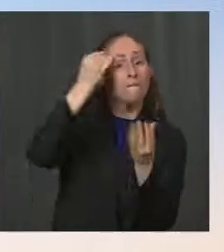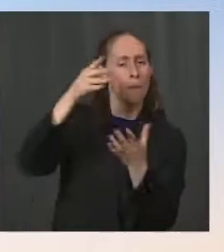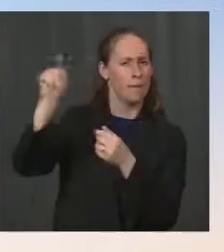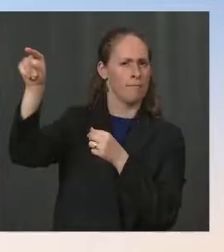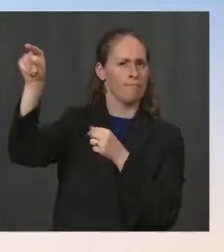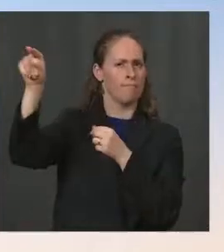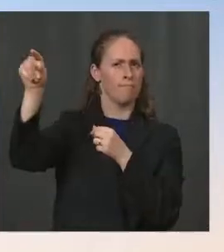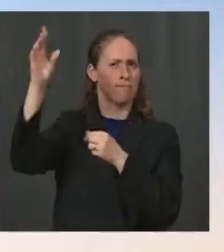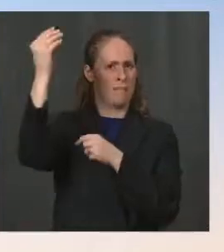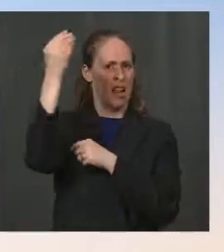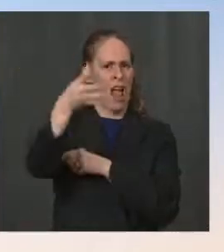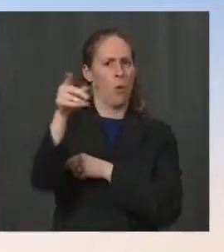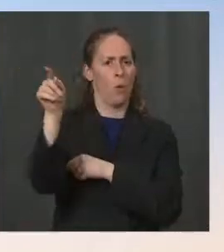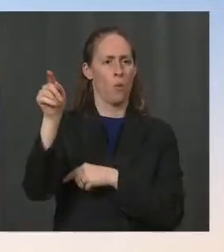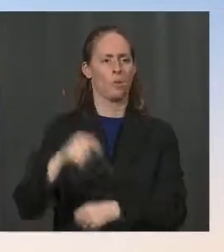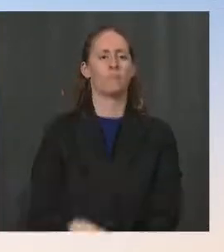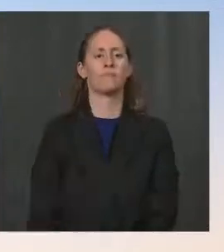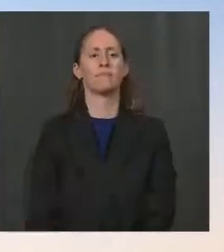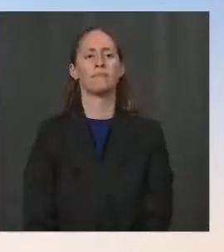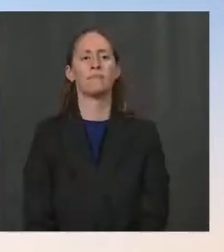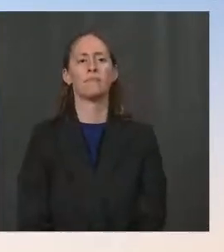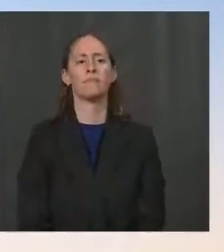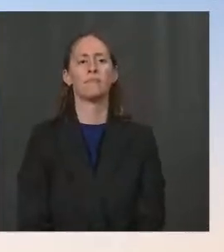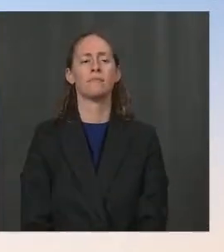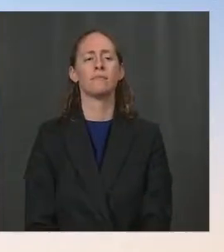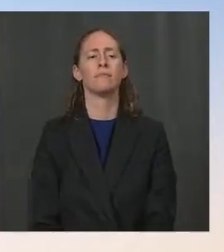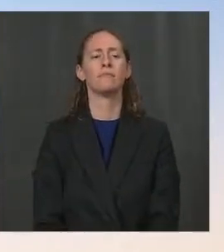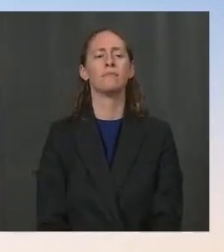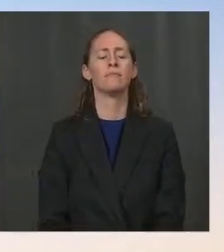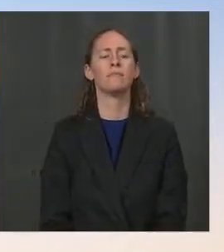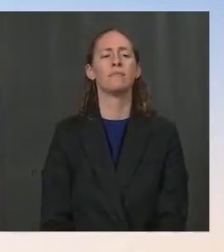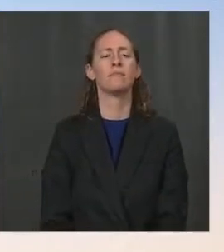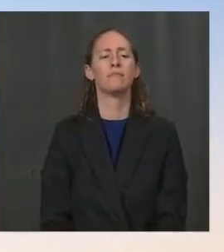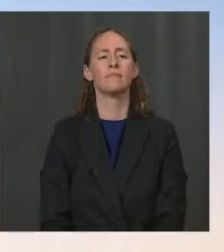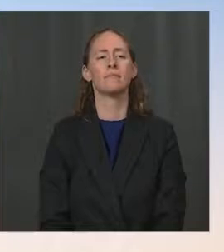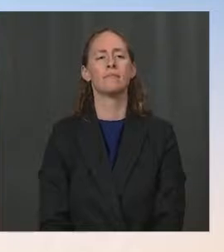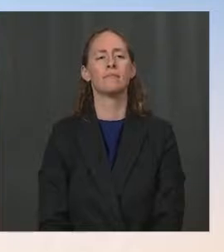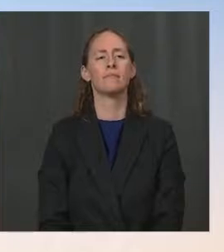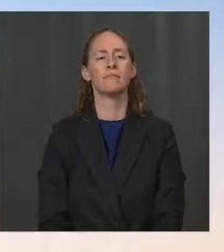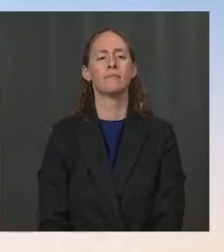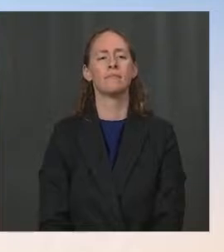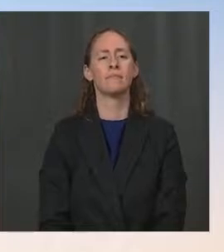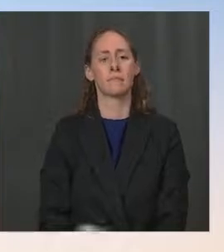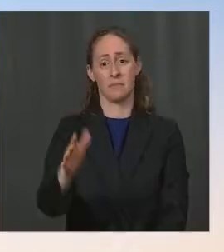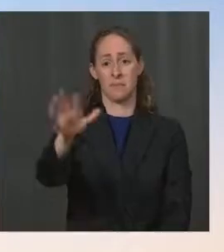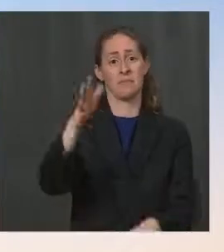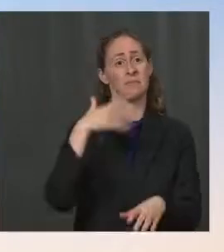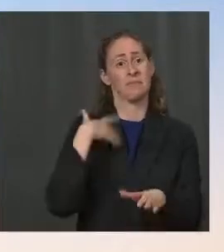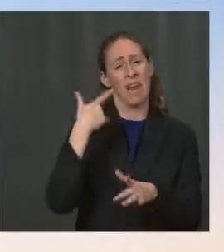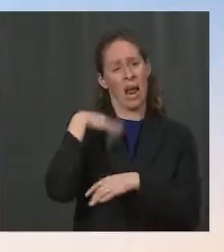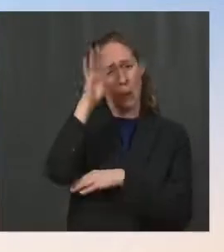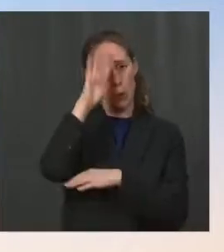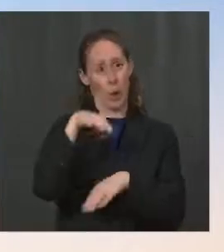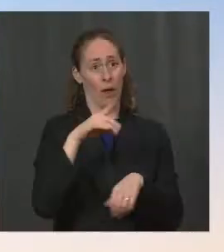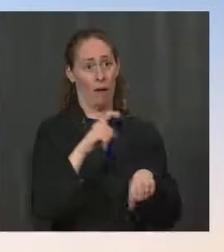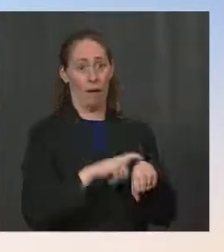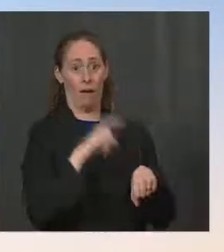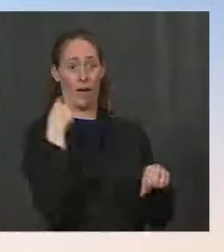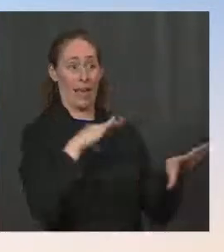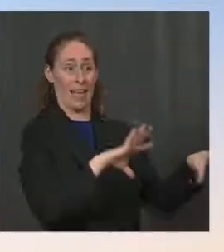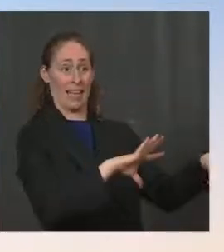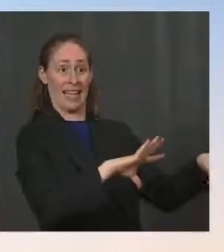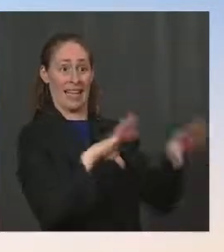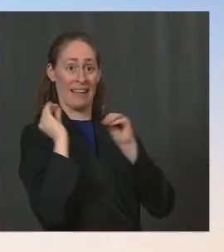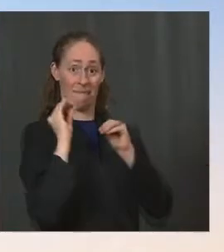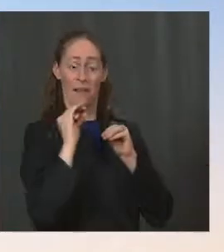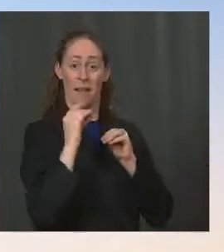through and what we knew would not necessarily be operational the day after our departure are a couple of steps. One is how we can